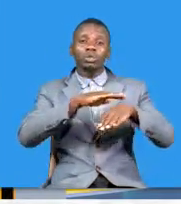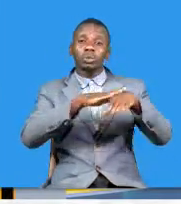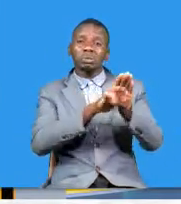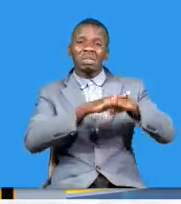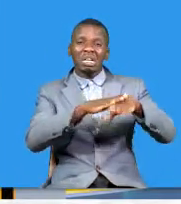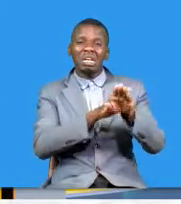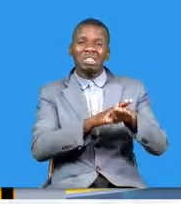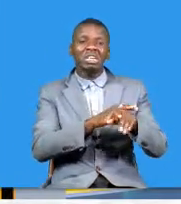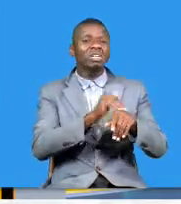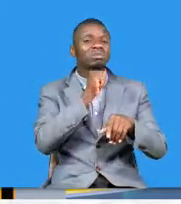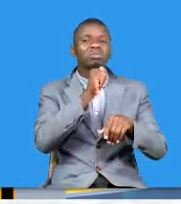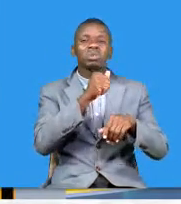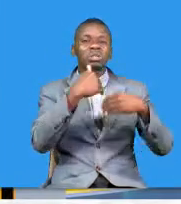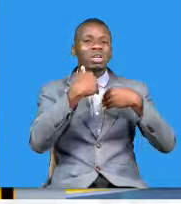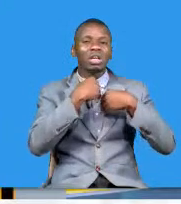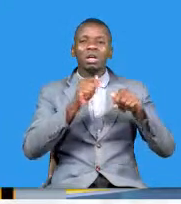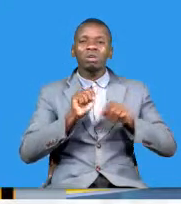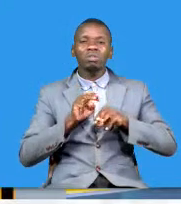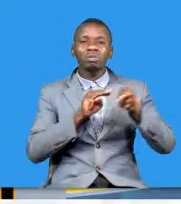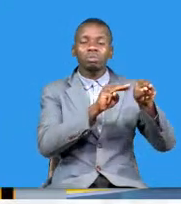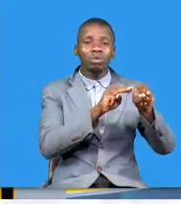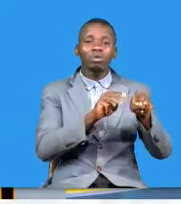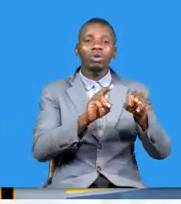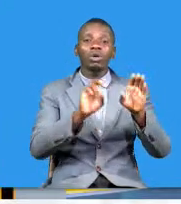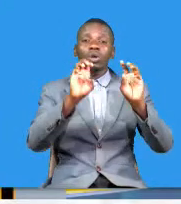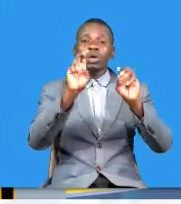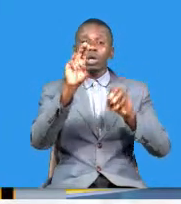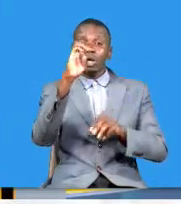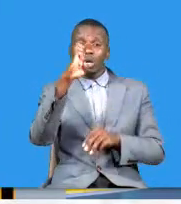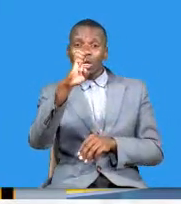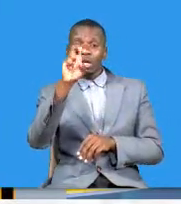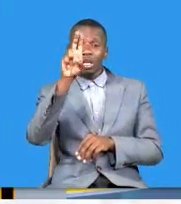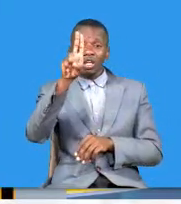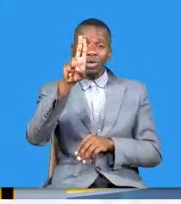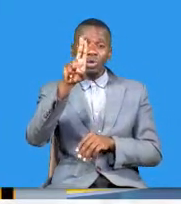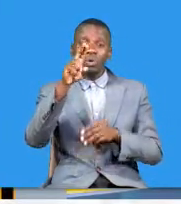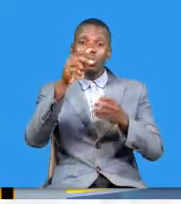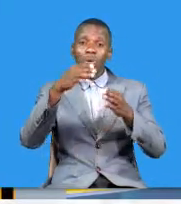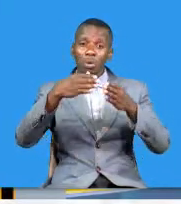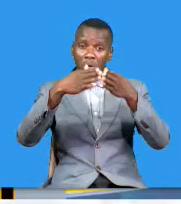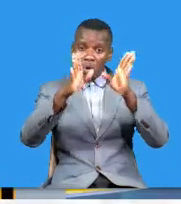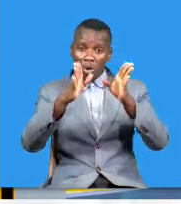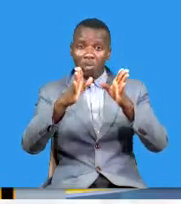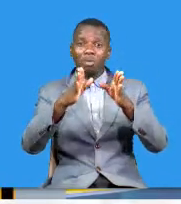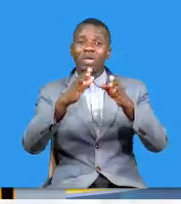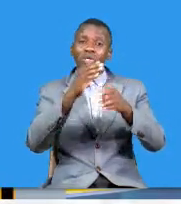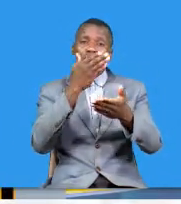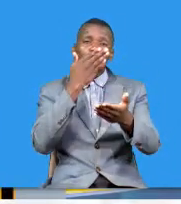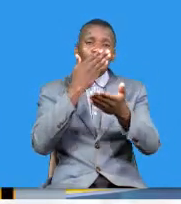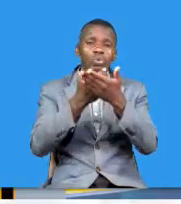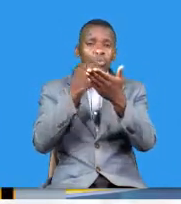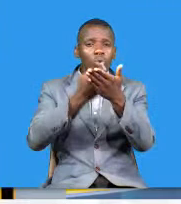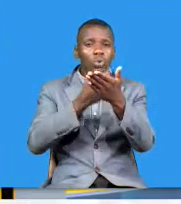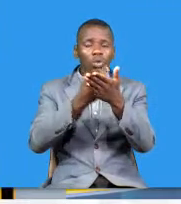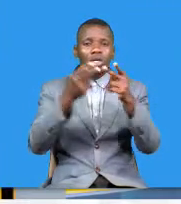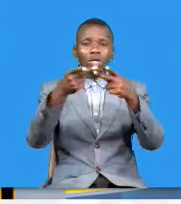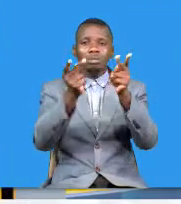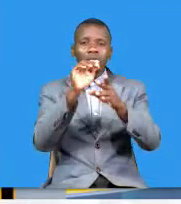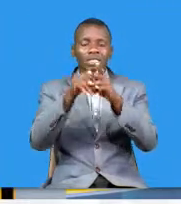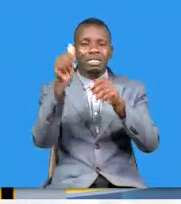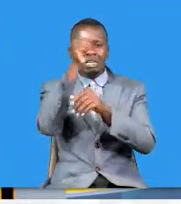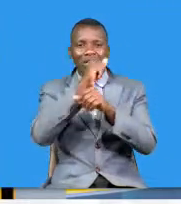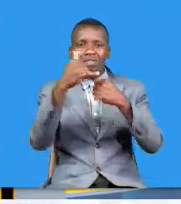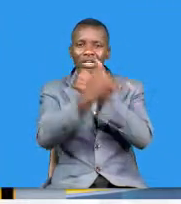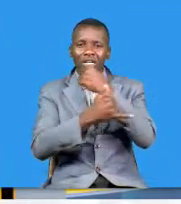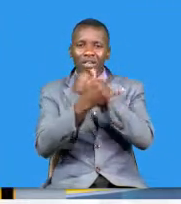the European Union has launched a modern cooking facility for African countries. These and more